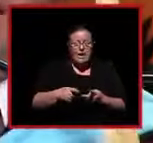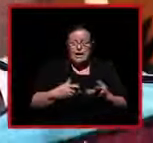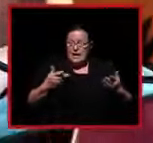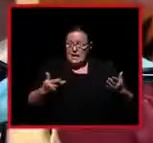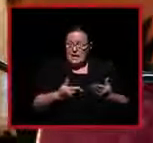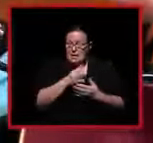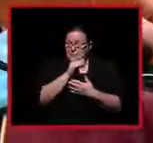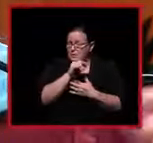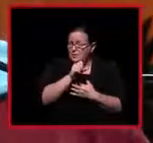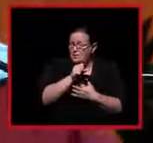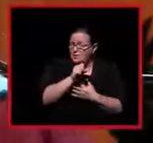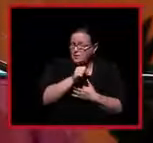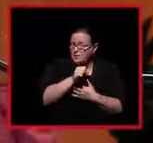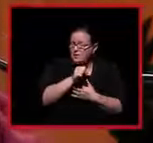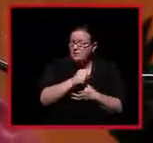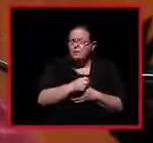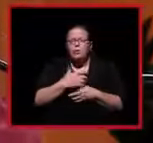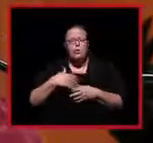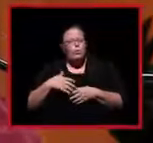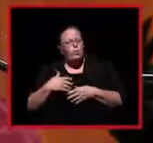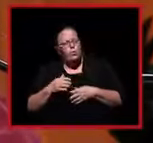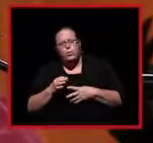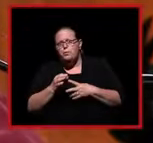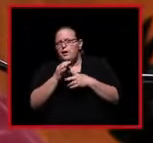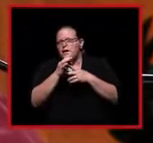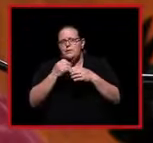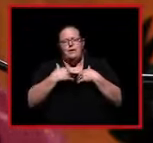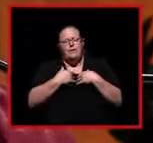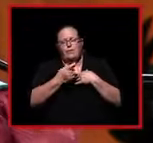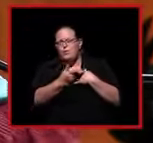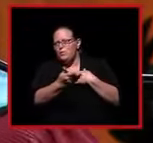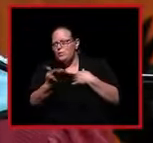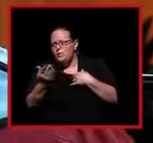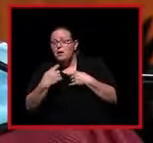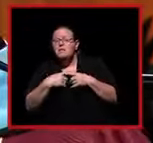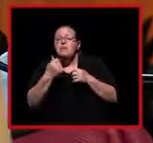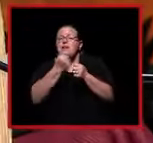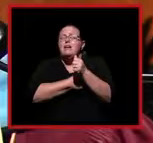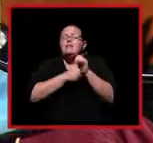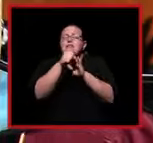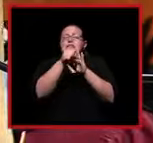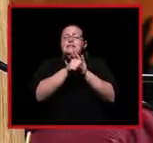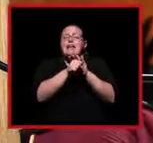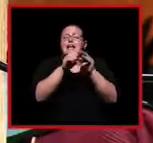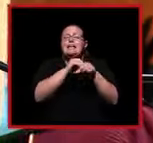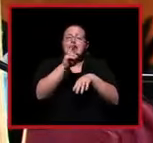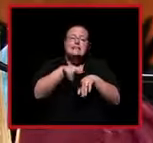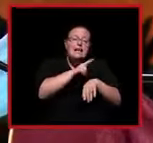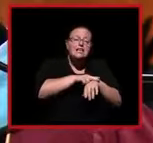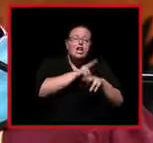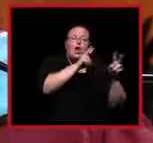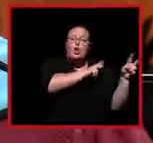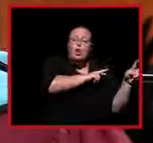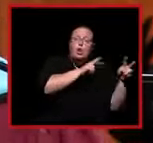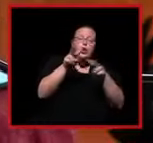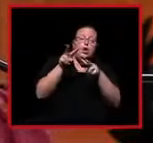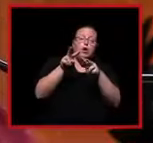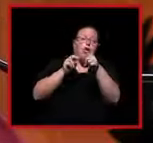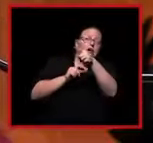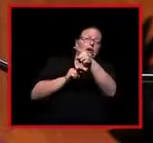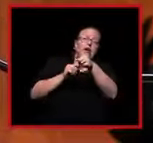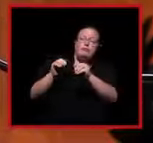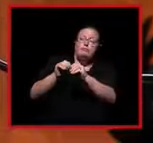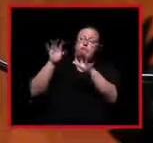and believe me, we are so special we have you, but for every state in the nation to look towards as the beacon for what